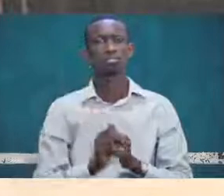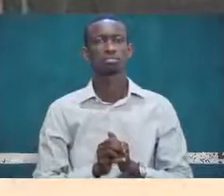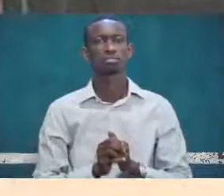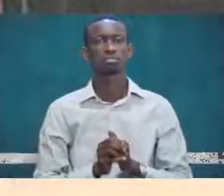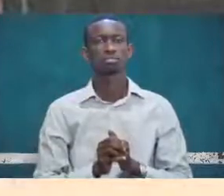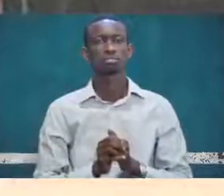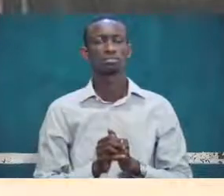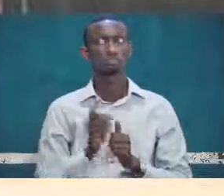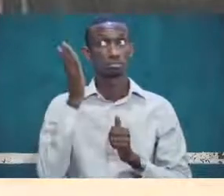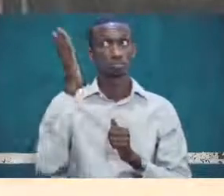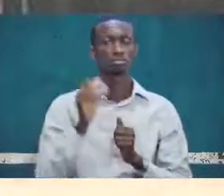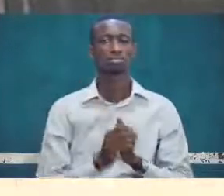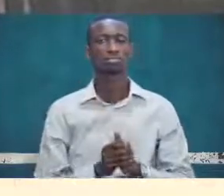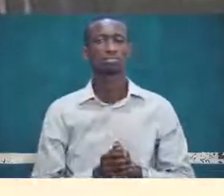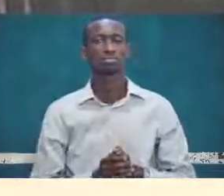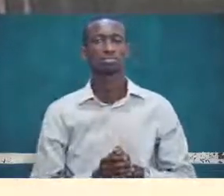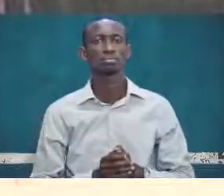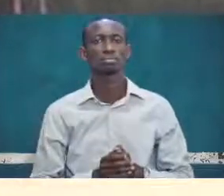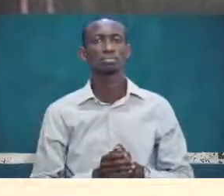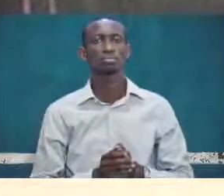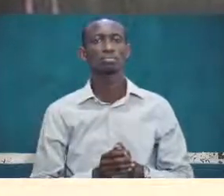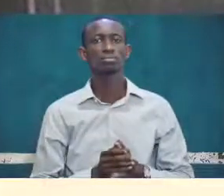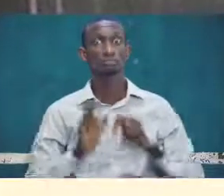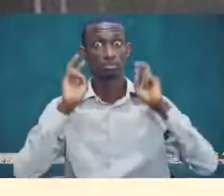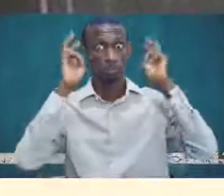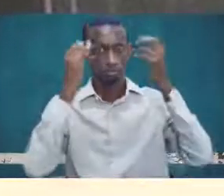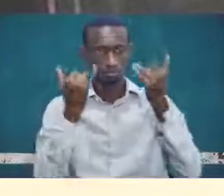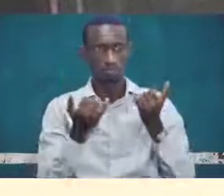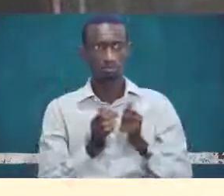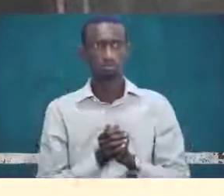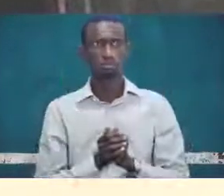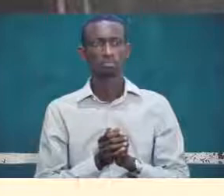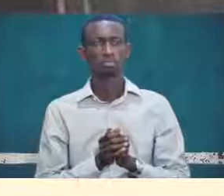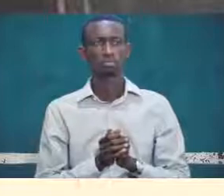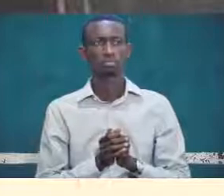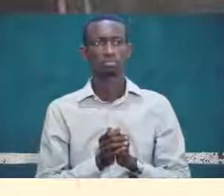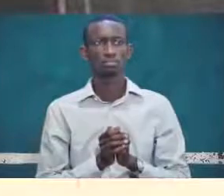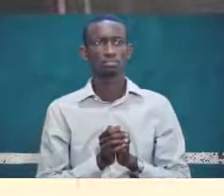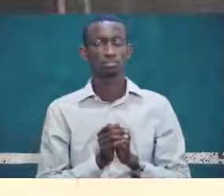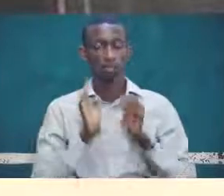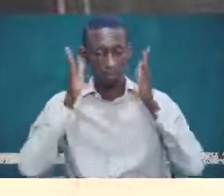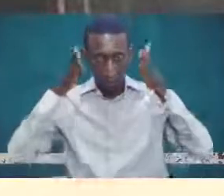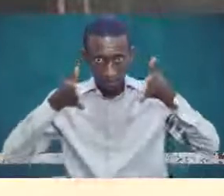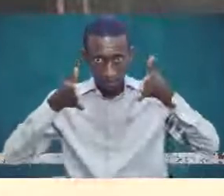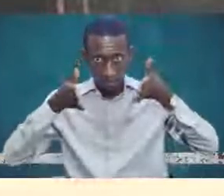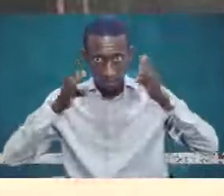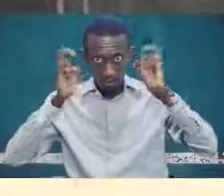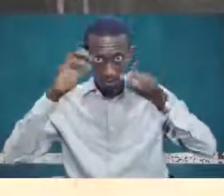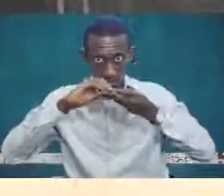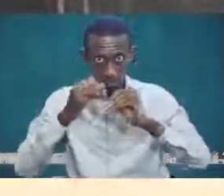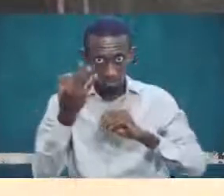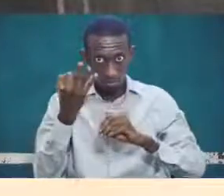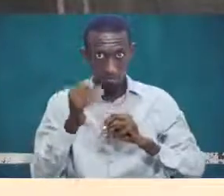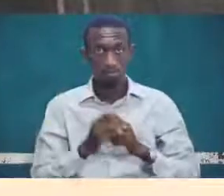Lesson and proportion. And our lesson will be number 3. We'll be